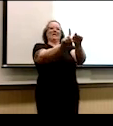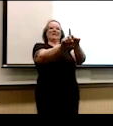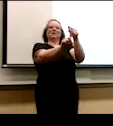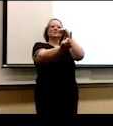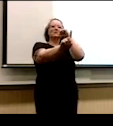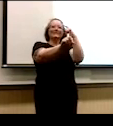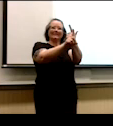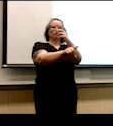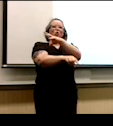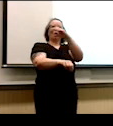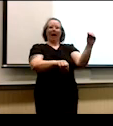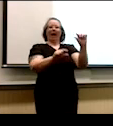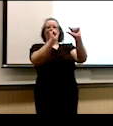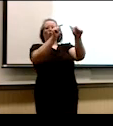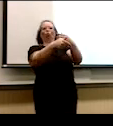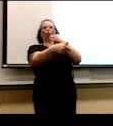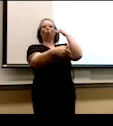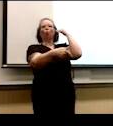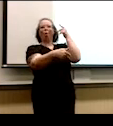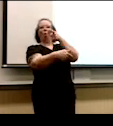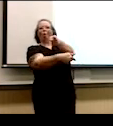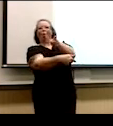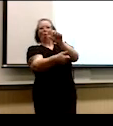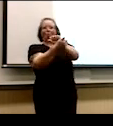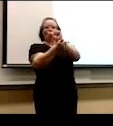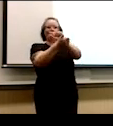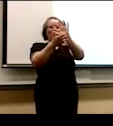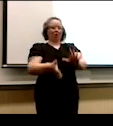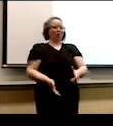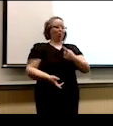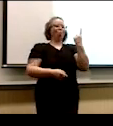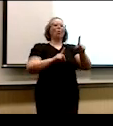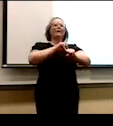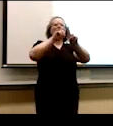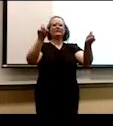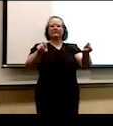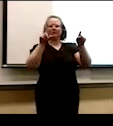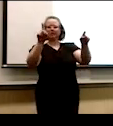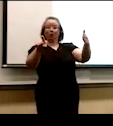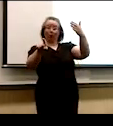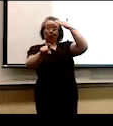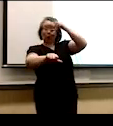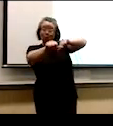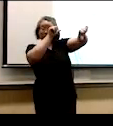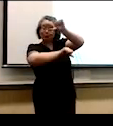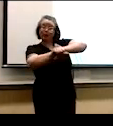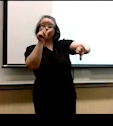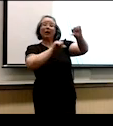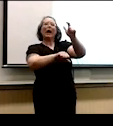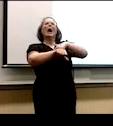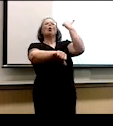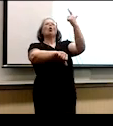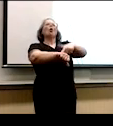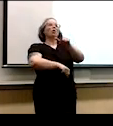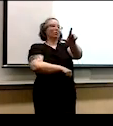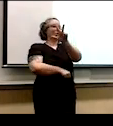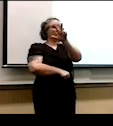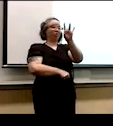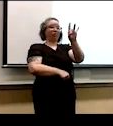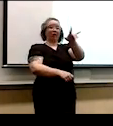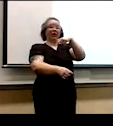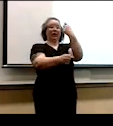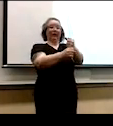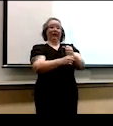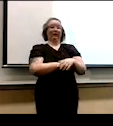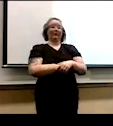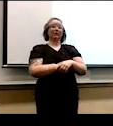known Jane? 38 years. So more than 10 years ago, she was losing interest and her